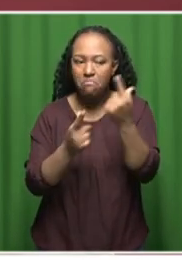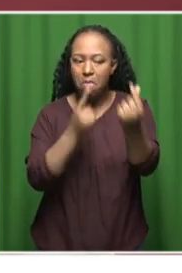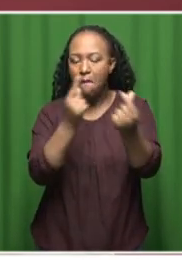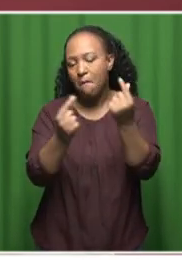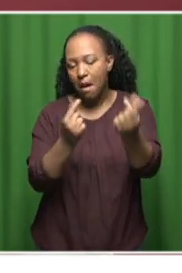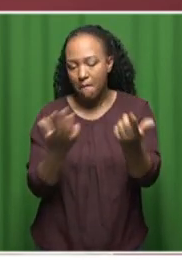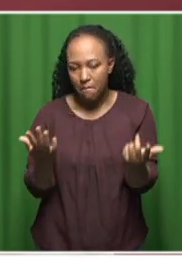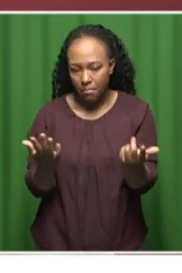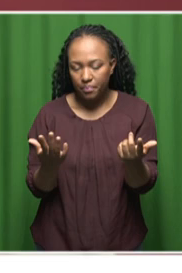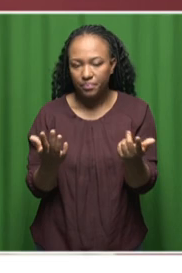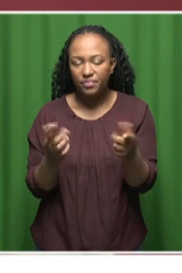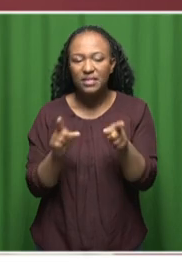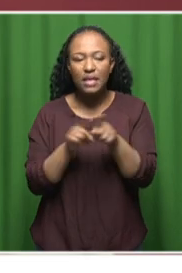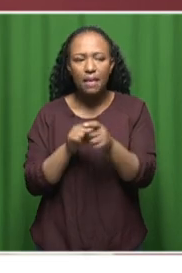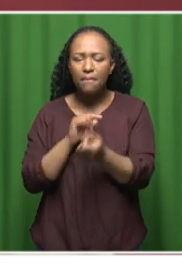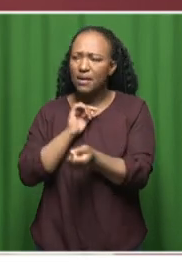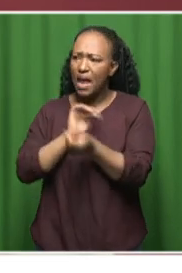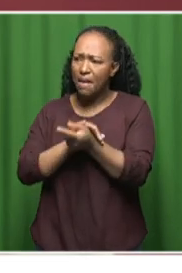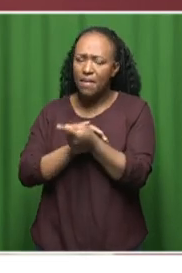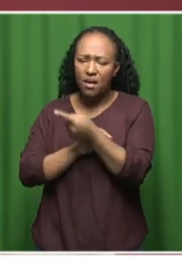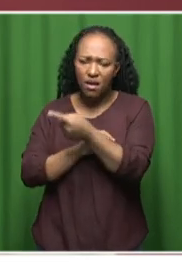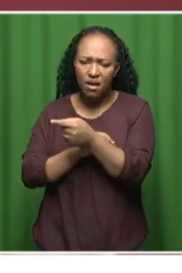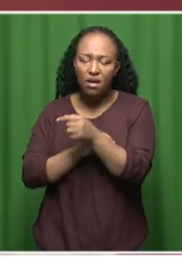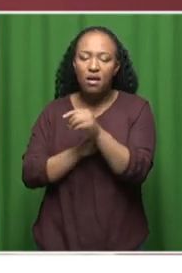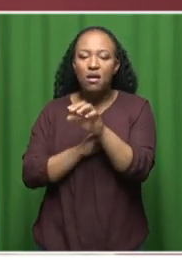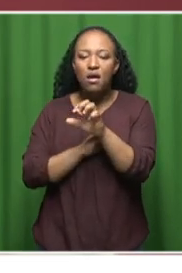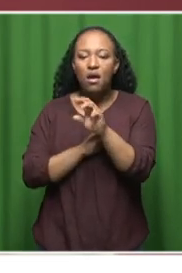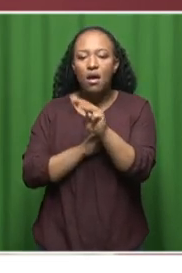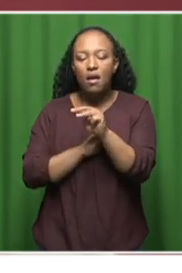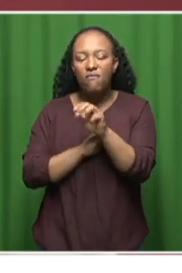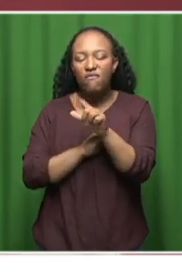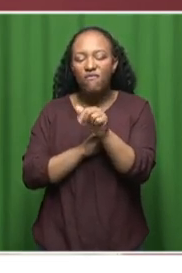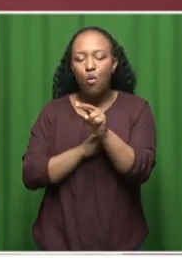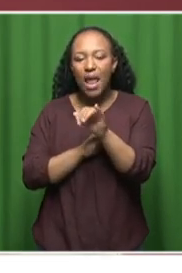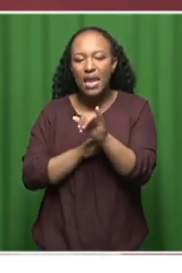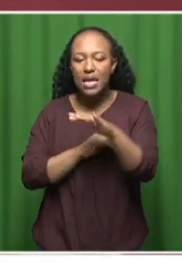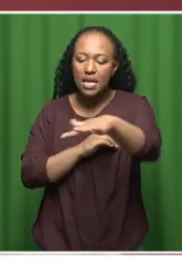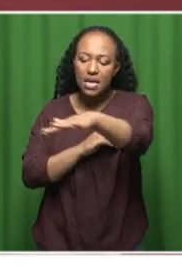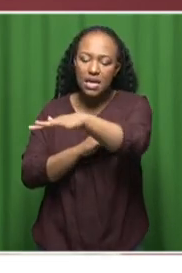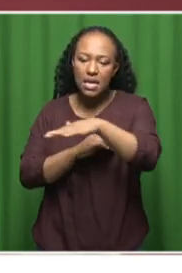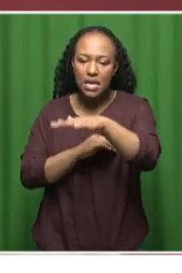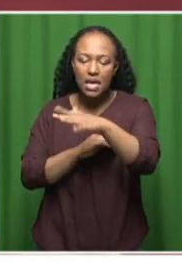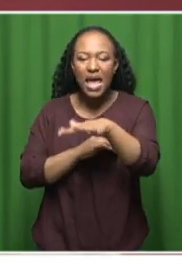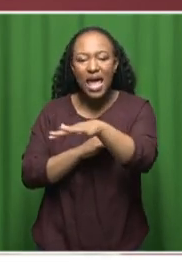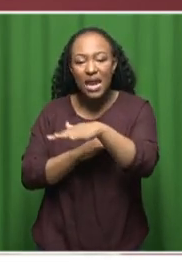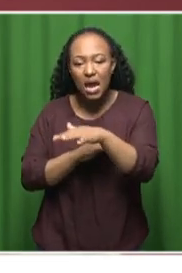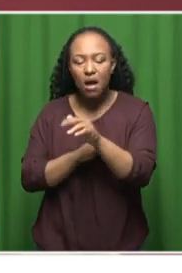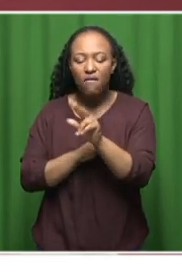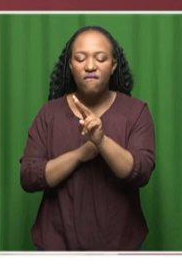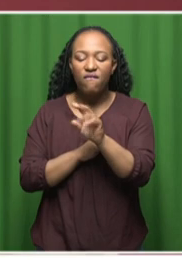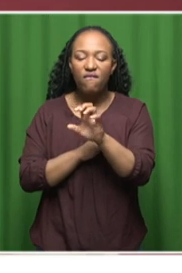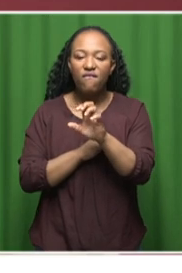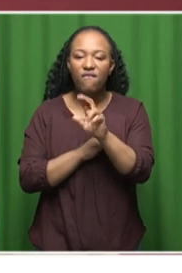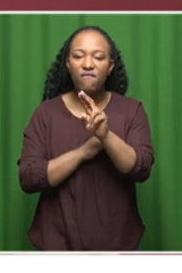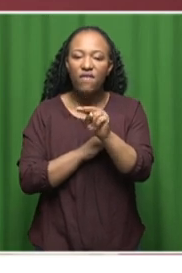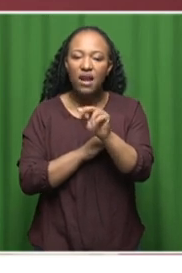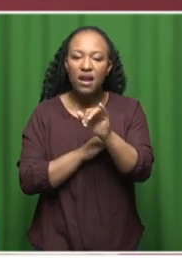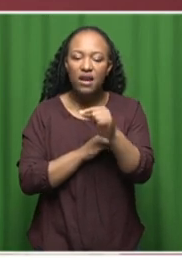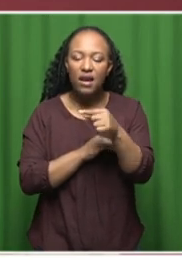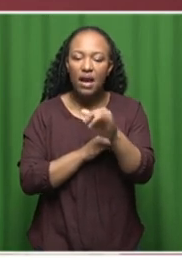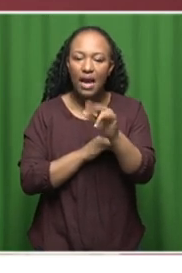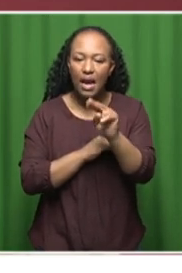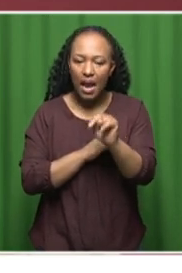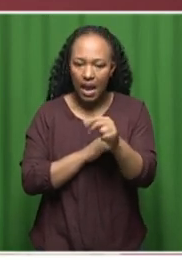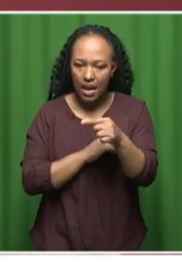Gauteng, in Emfuleni, Vereeniging area. Yeah. So the motivation is clean your